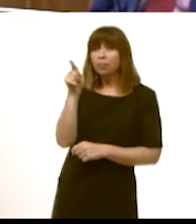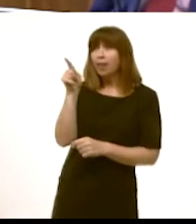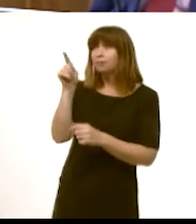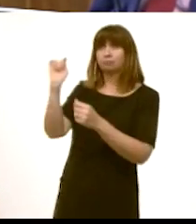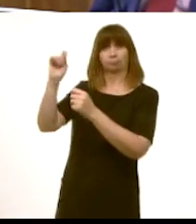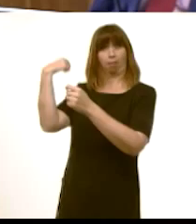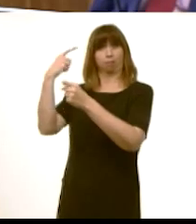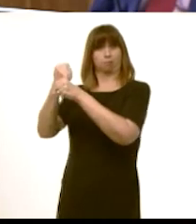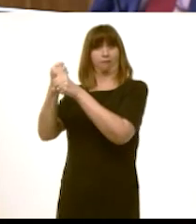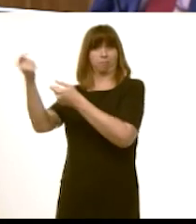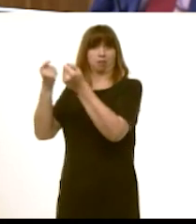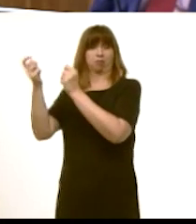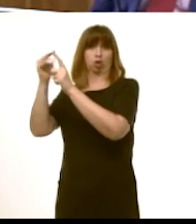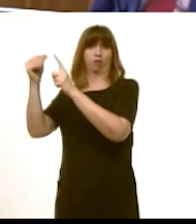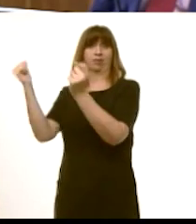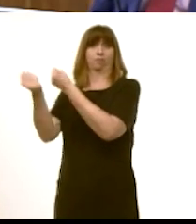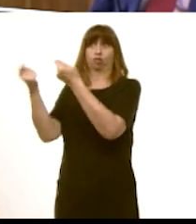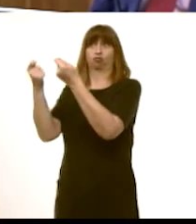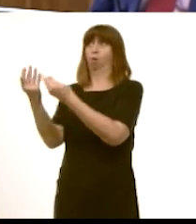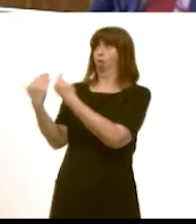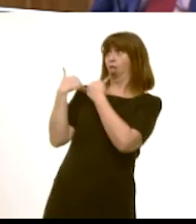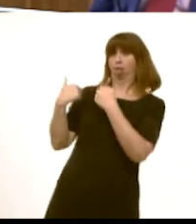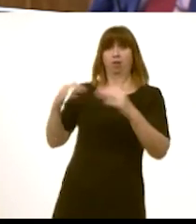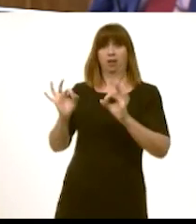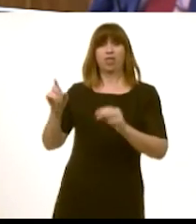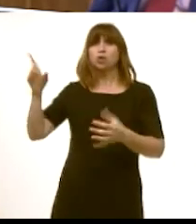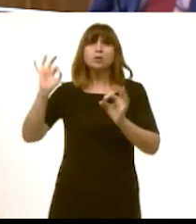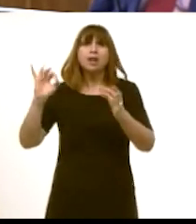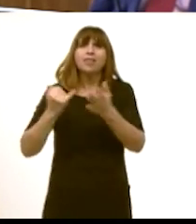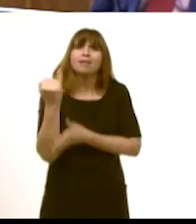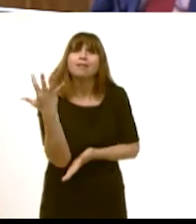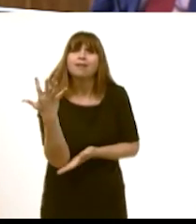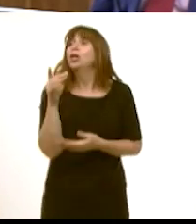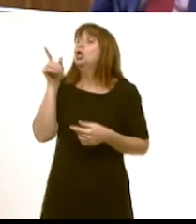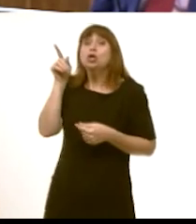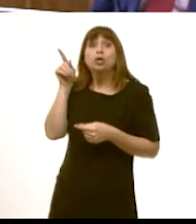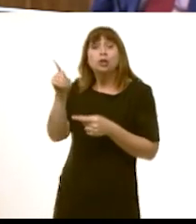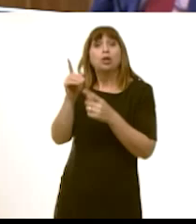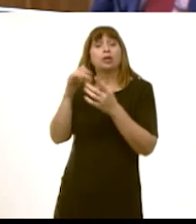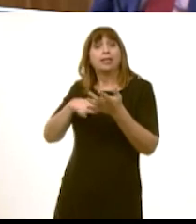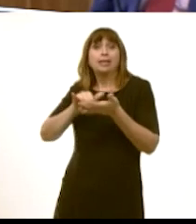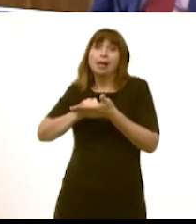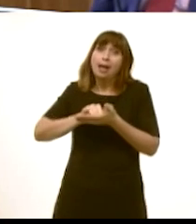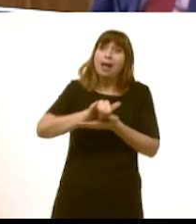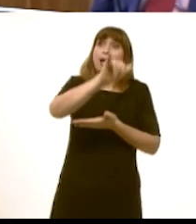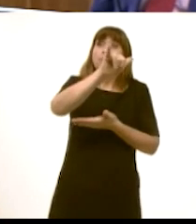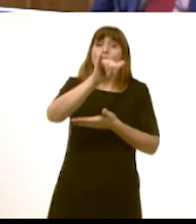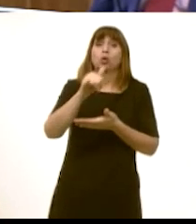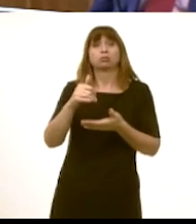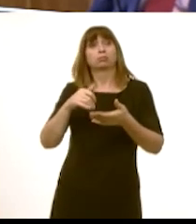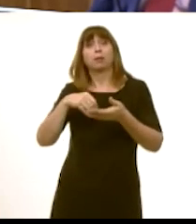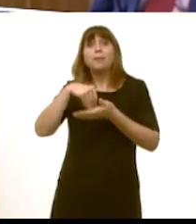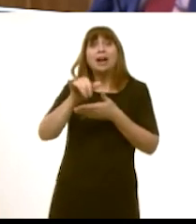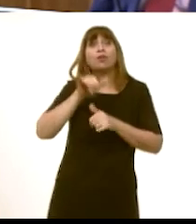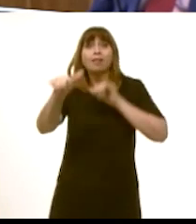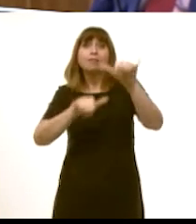invigorate the airport, to create jobs in the whole of the region of South East Wales, it is the devolution of air passenger duty. His party have been, well, his leader mentioned it in